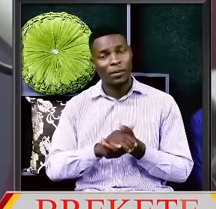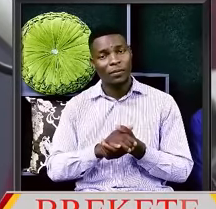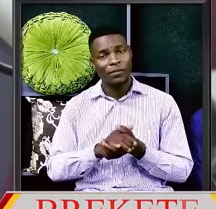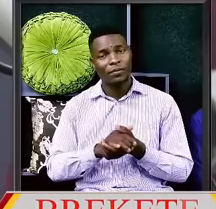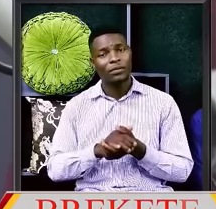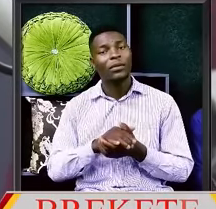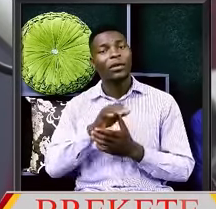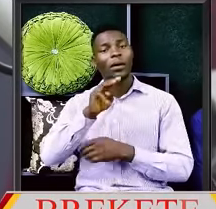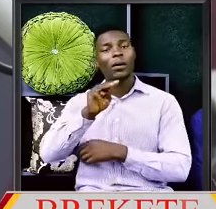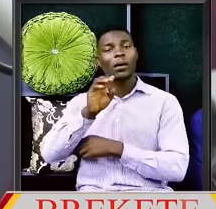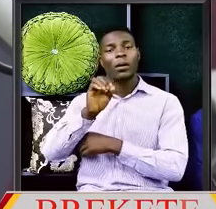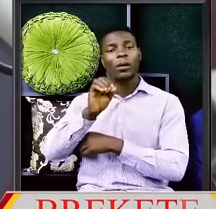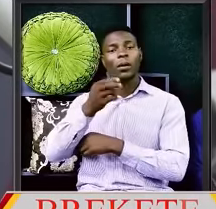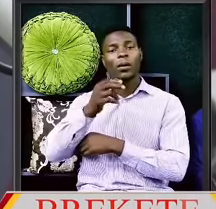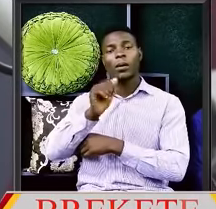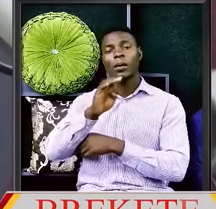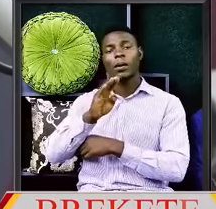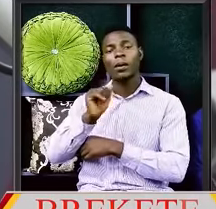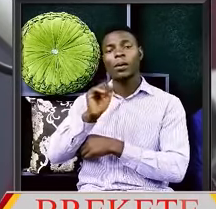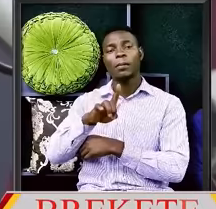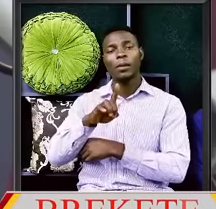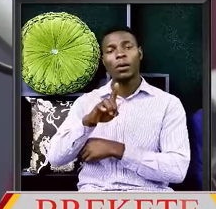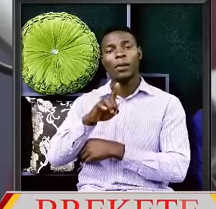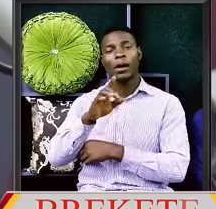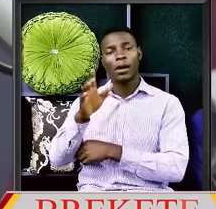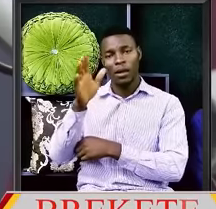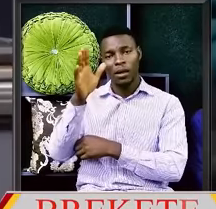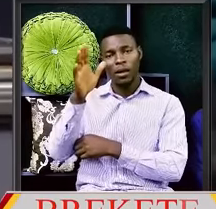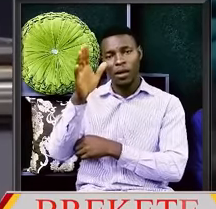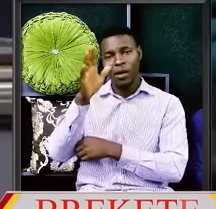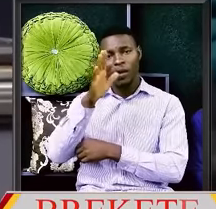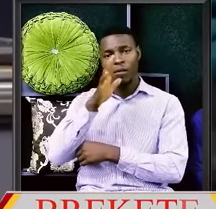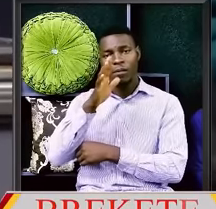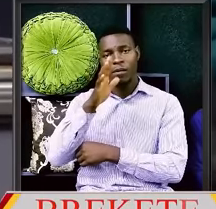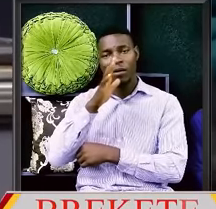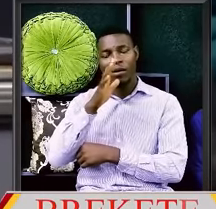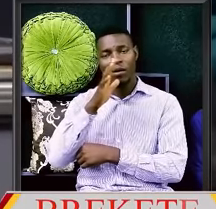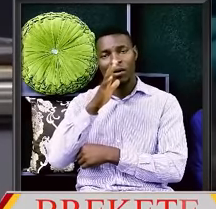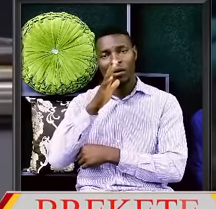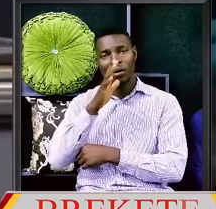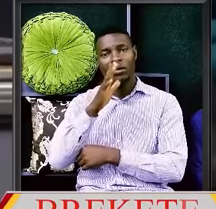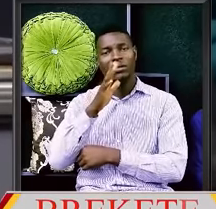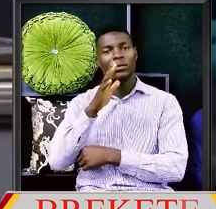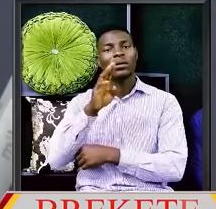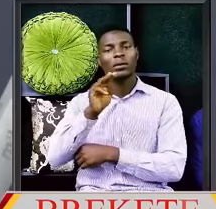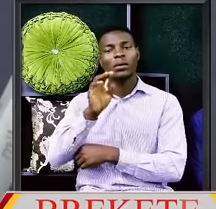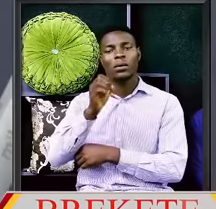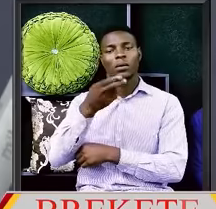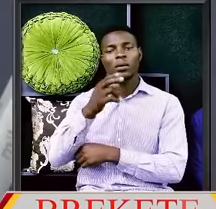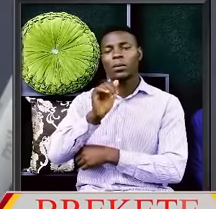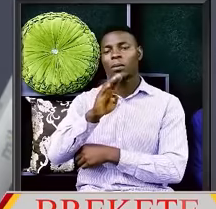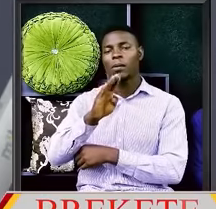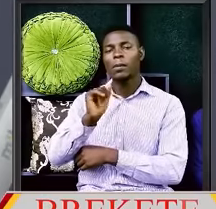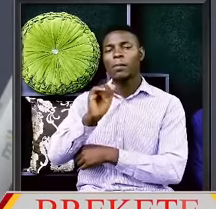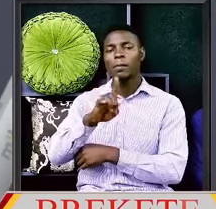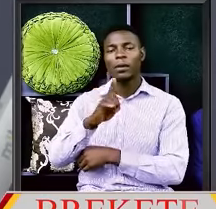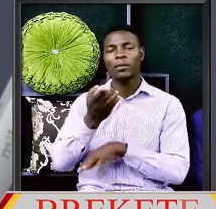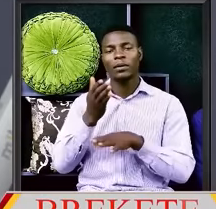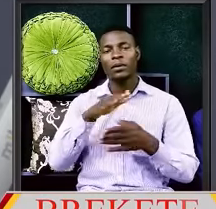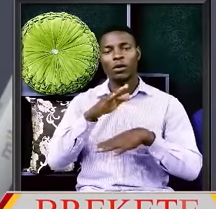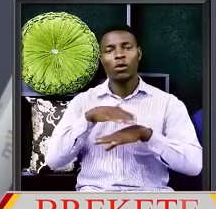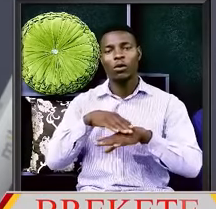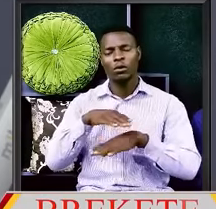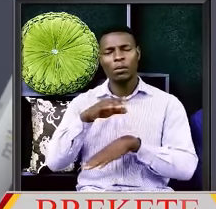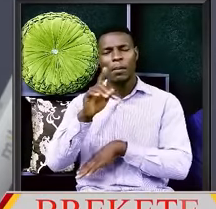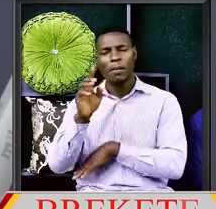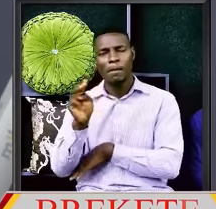case. Mohbad's mother, okay? Mohbad died on Monday. on Tuesday, they called